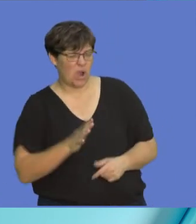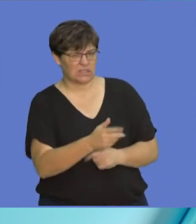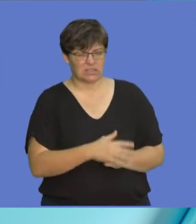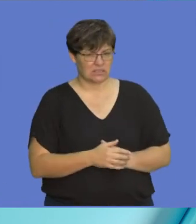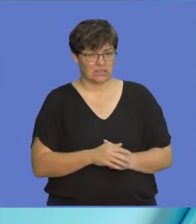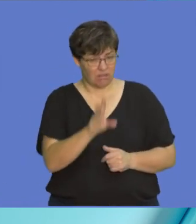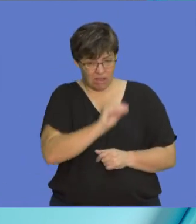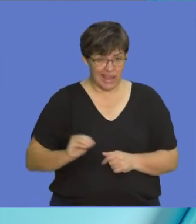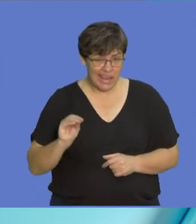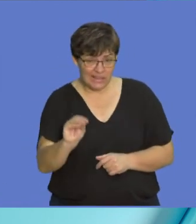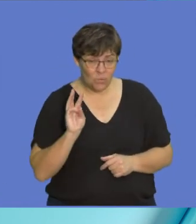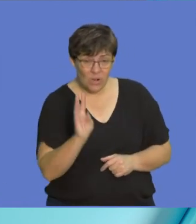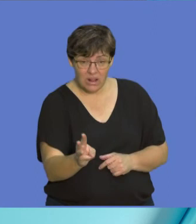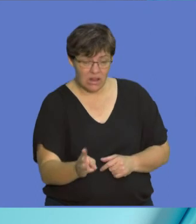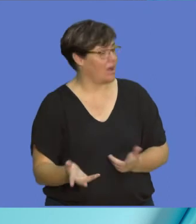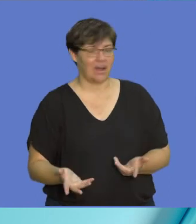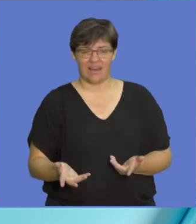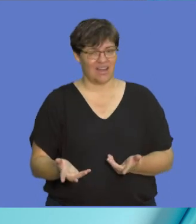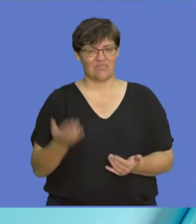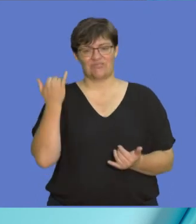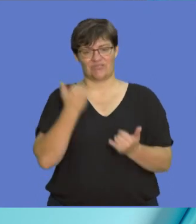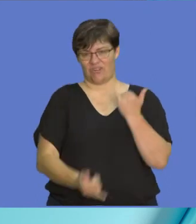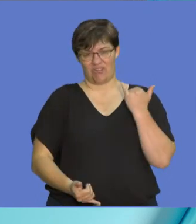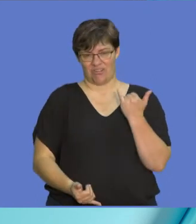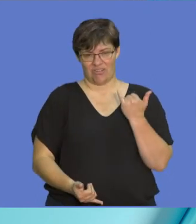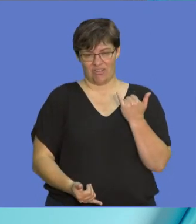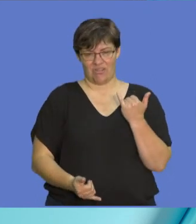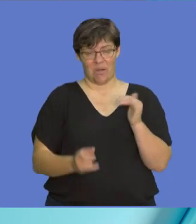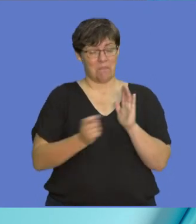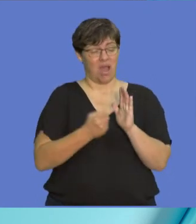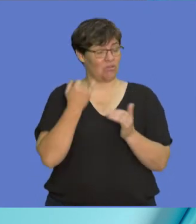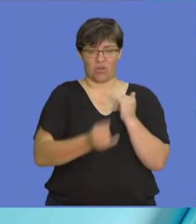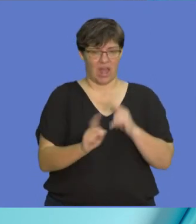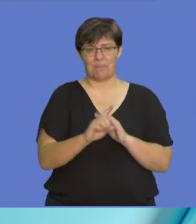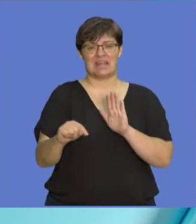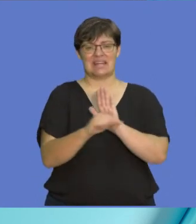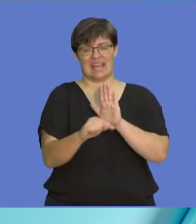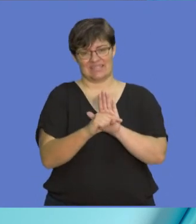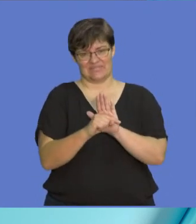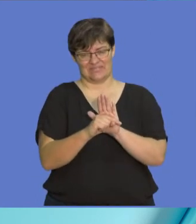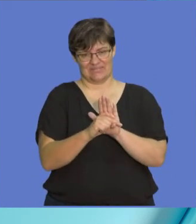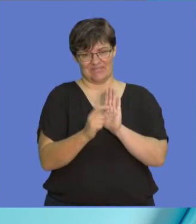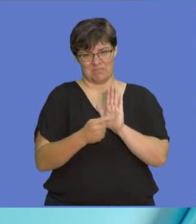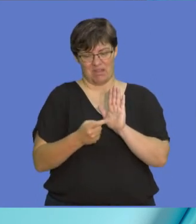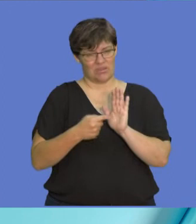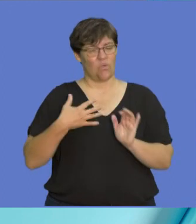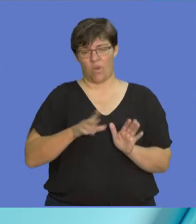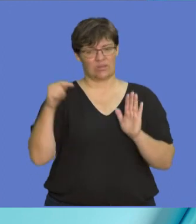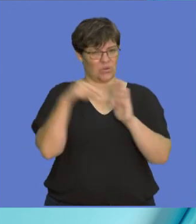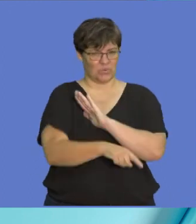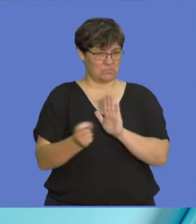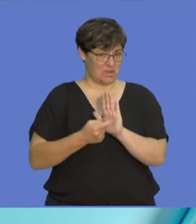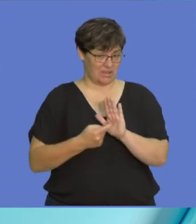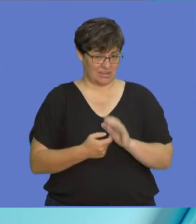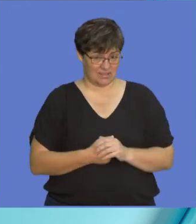you going to put it in? If you do, it's not only marked wrong, but it's a negative mark as well, and you don't want to lose any